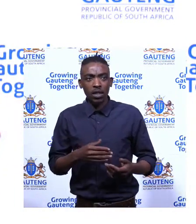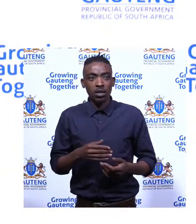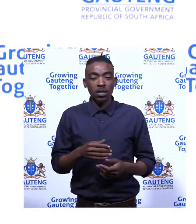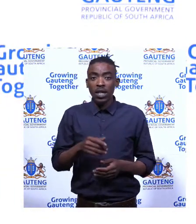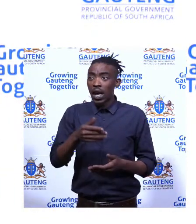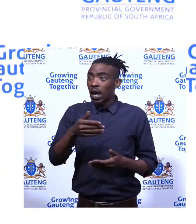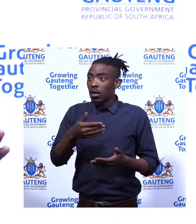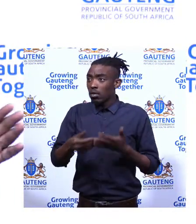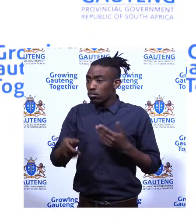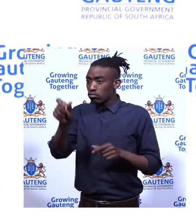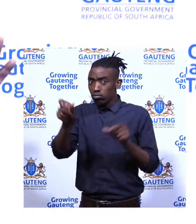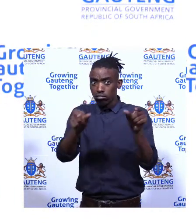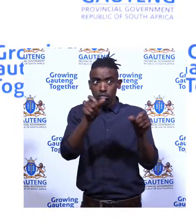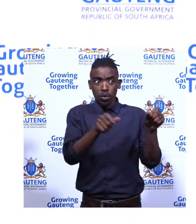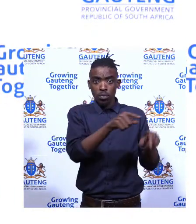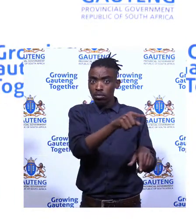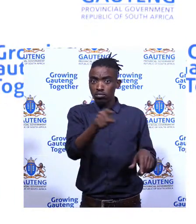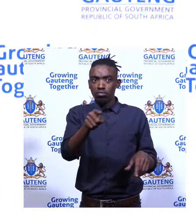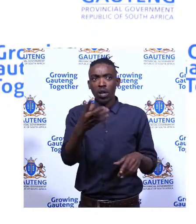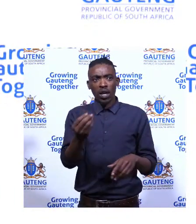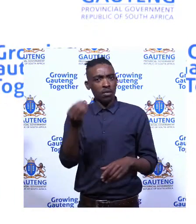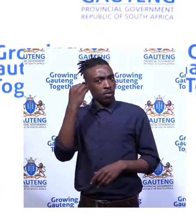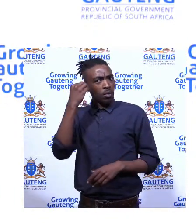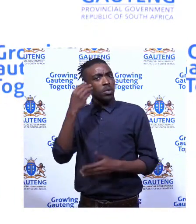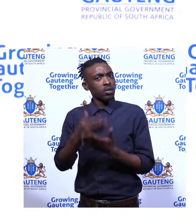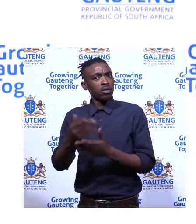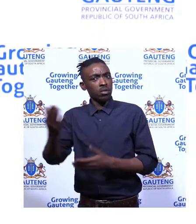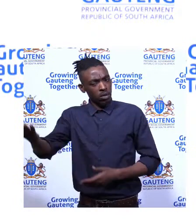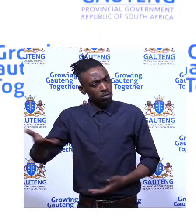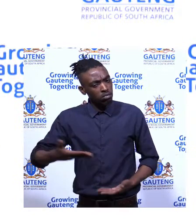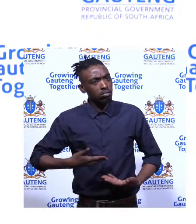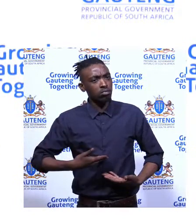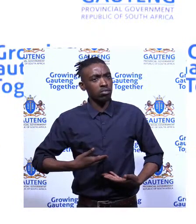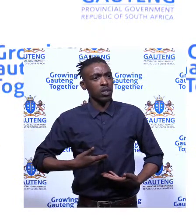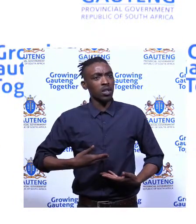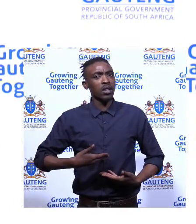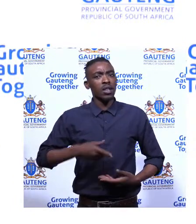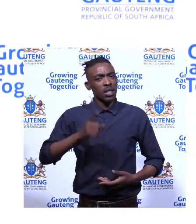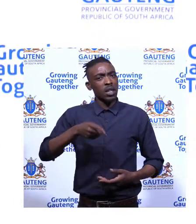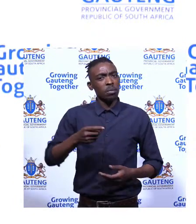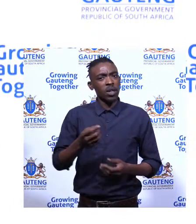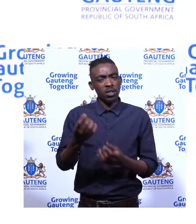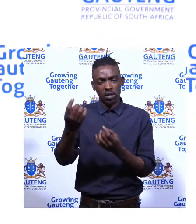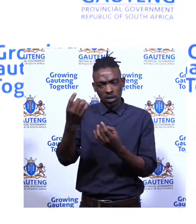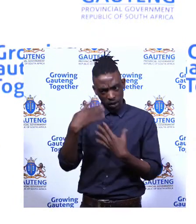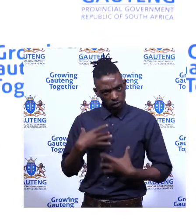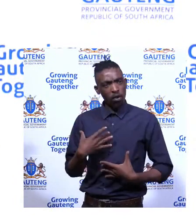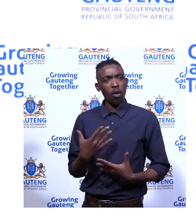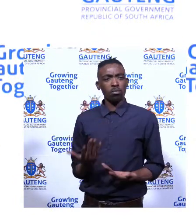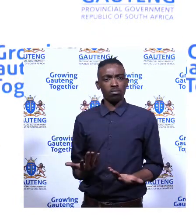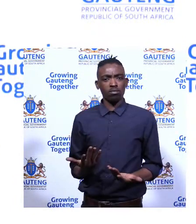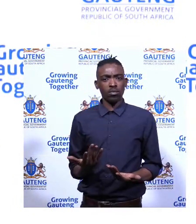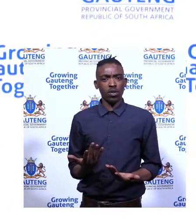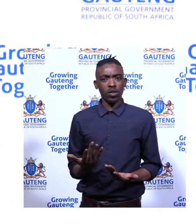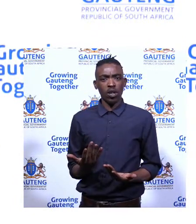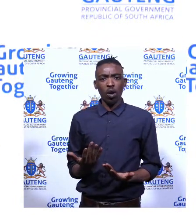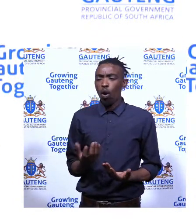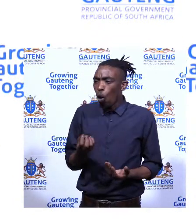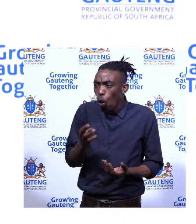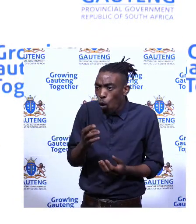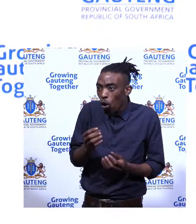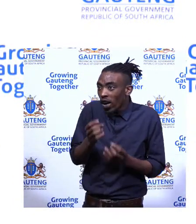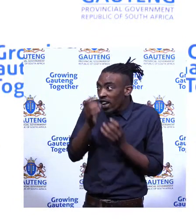needs to know that that information needs to be brought to the Special Investigation Unit to help them